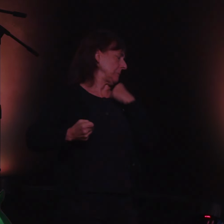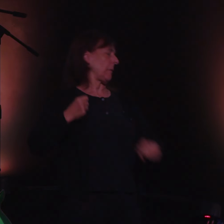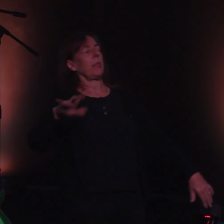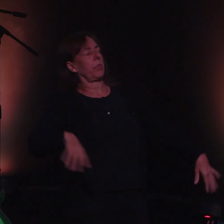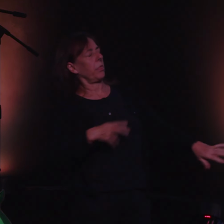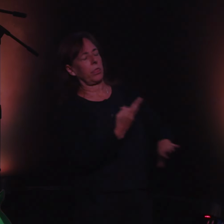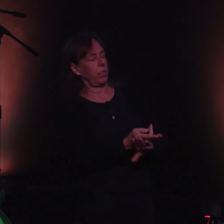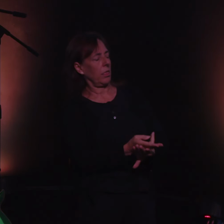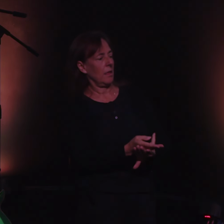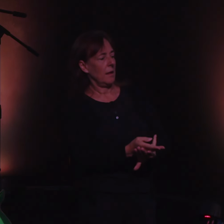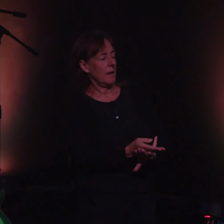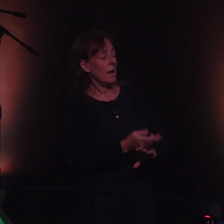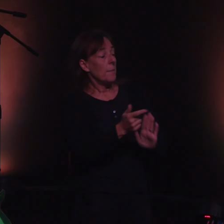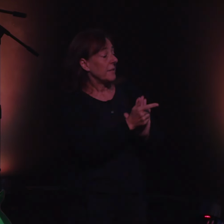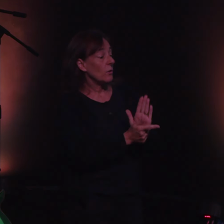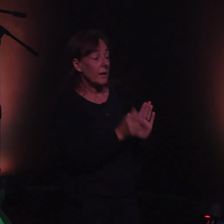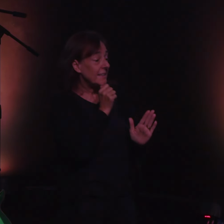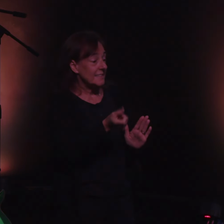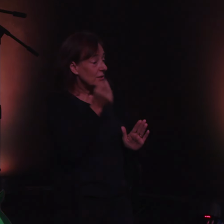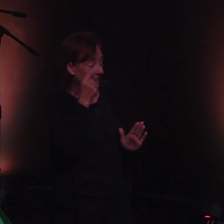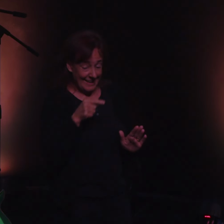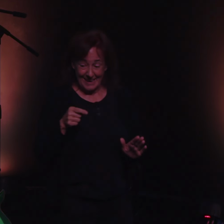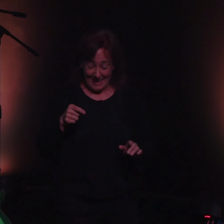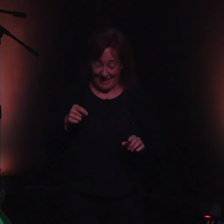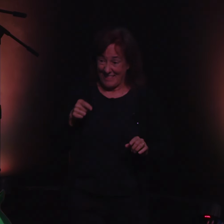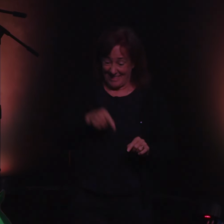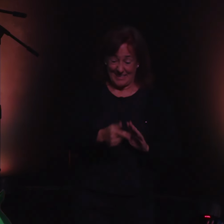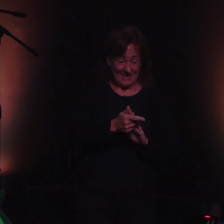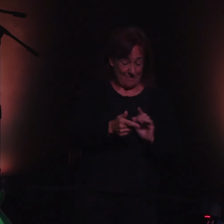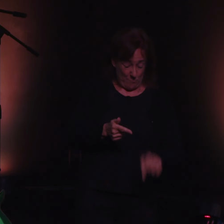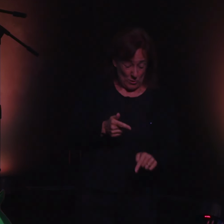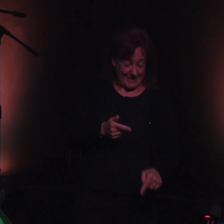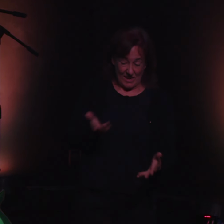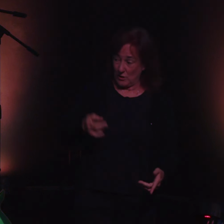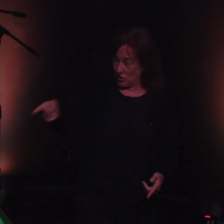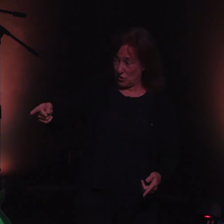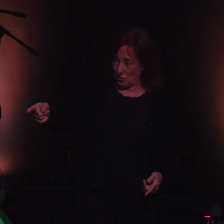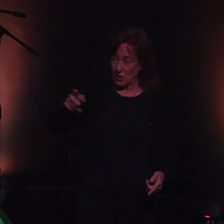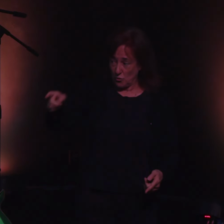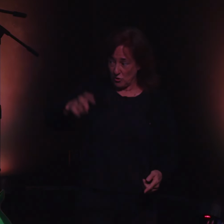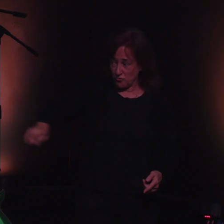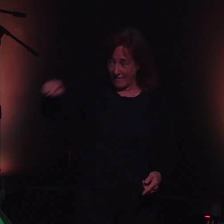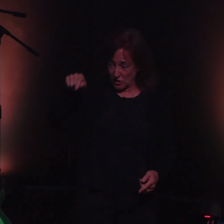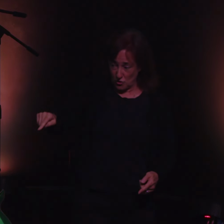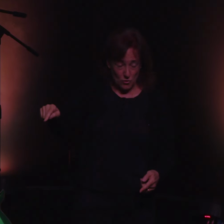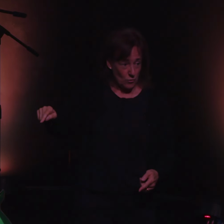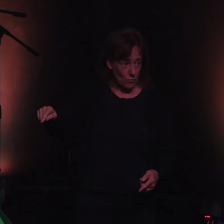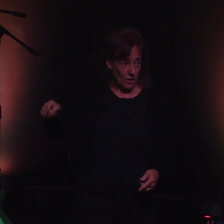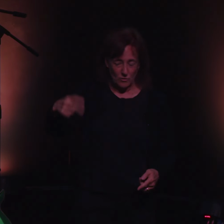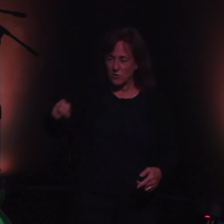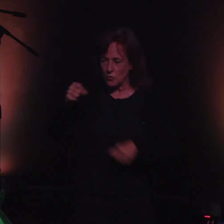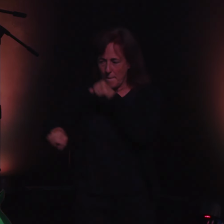what the lawyer doesn't understand is Jesus is saying, hey, buddy, this is you. You're the one who was traveling. You're the one who